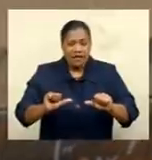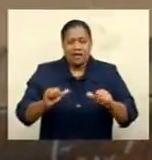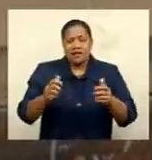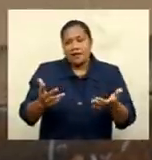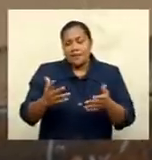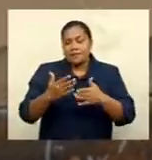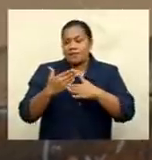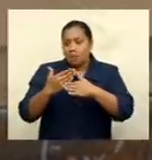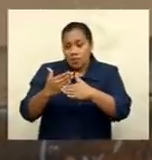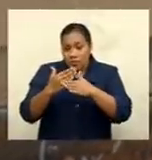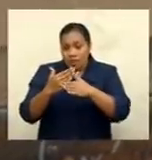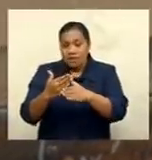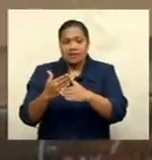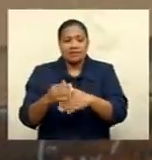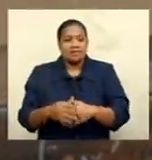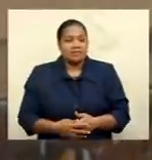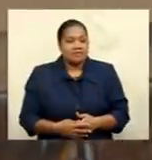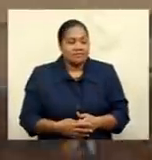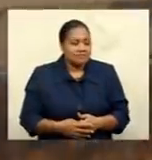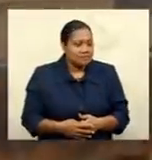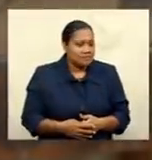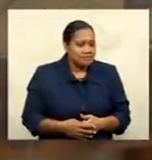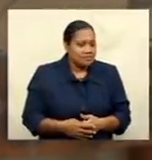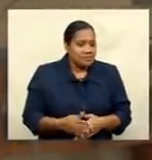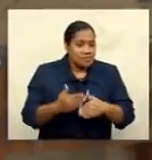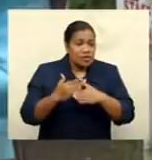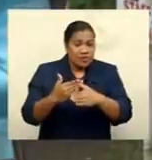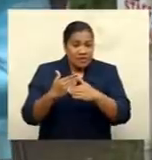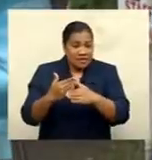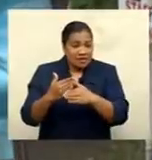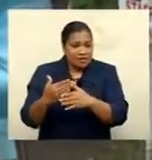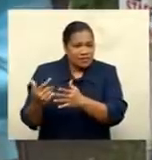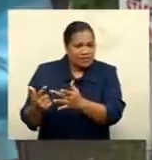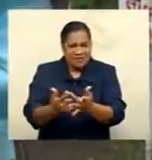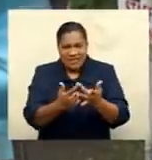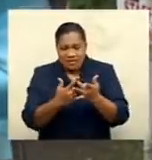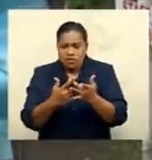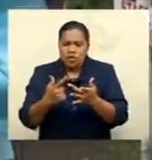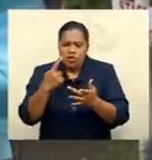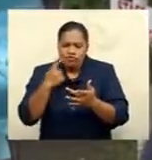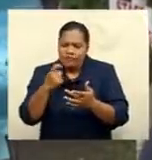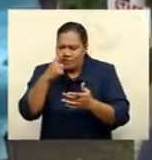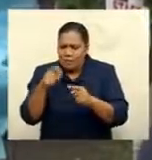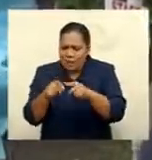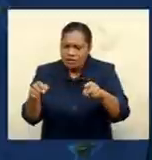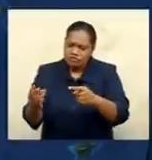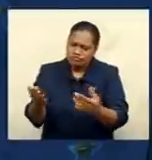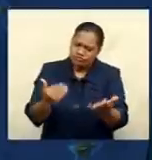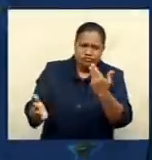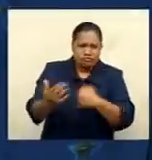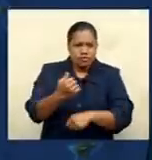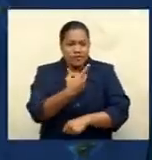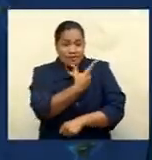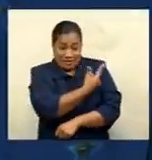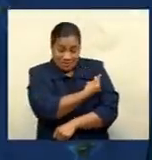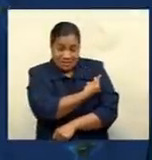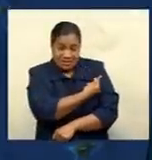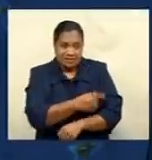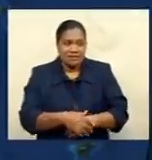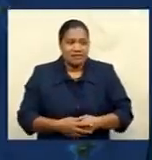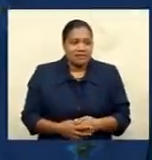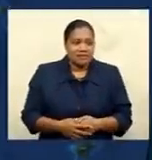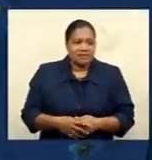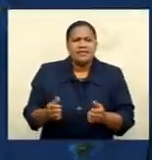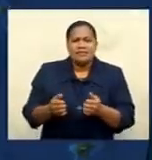working with the other government agencies in getting our people to be vaccinated. And we are grateful that many people